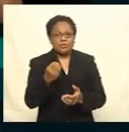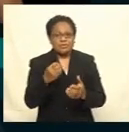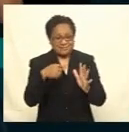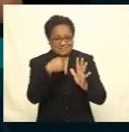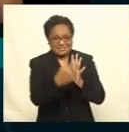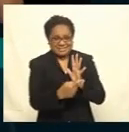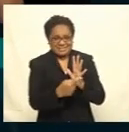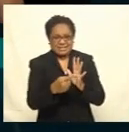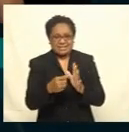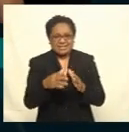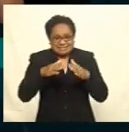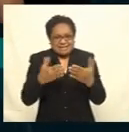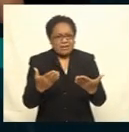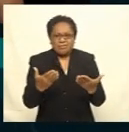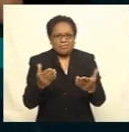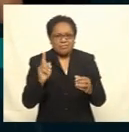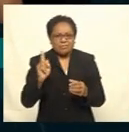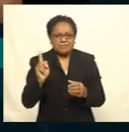of concern?